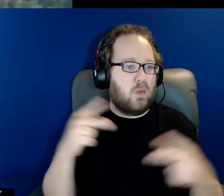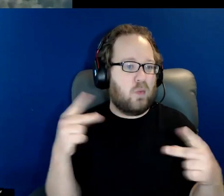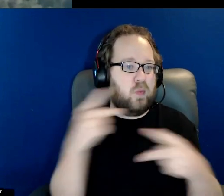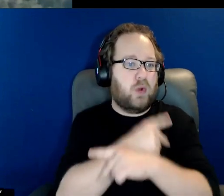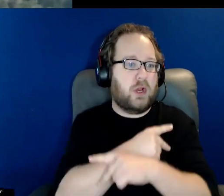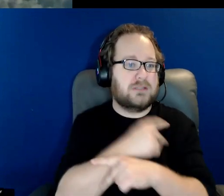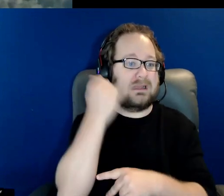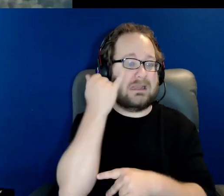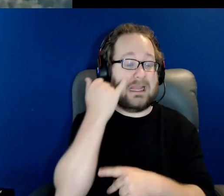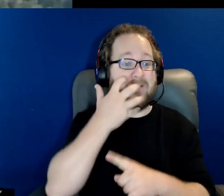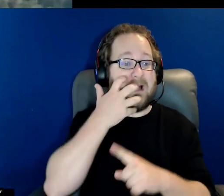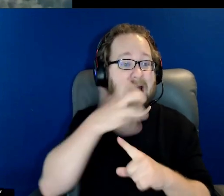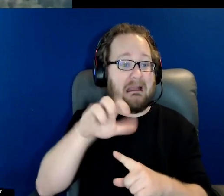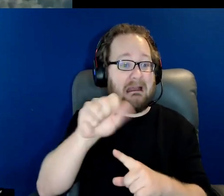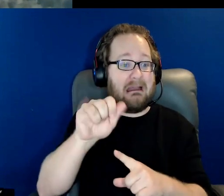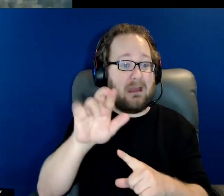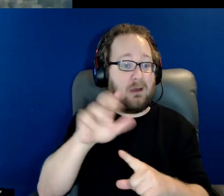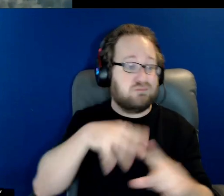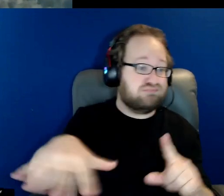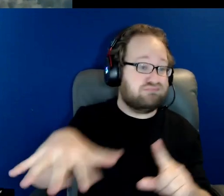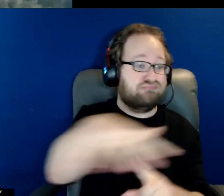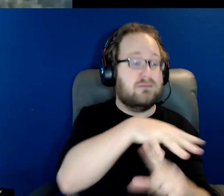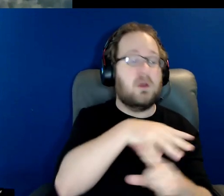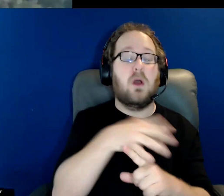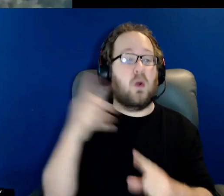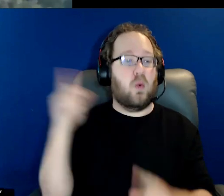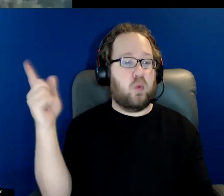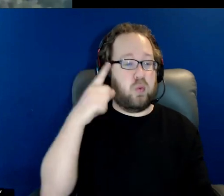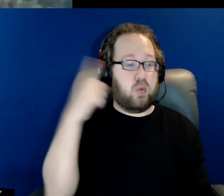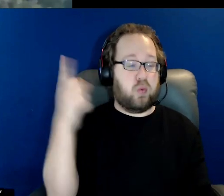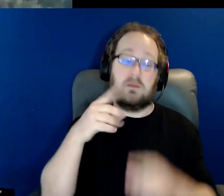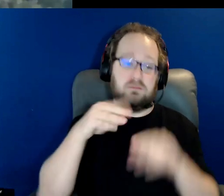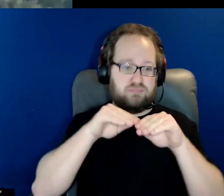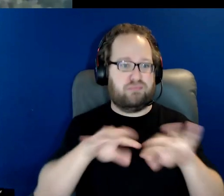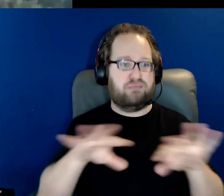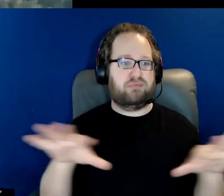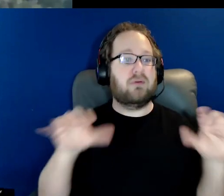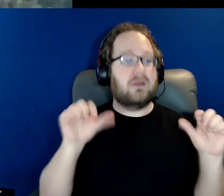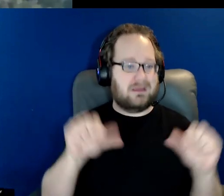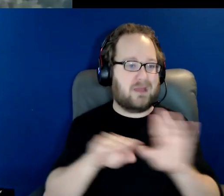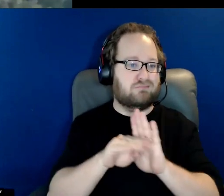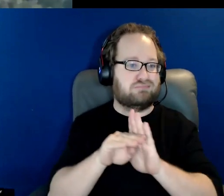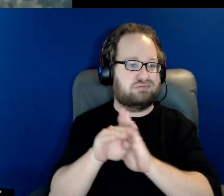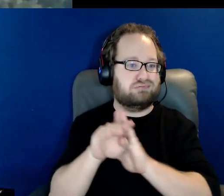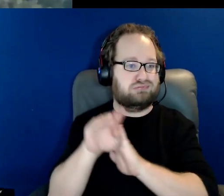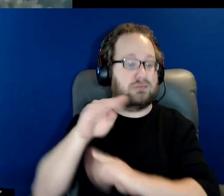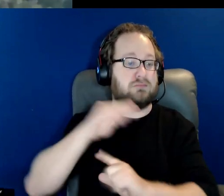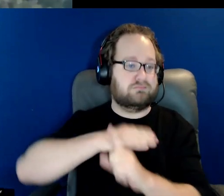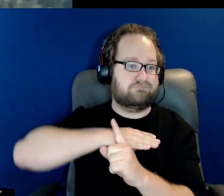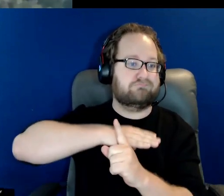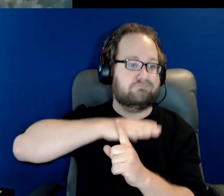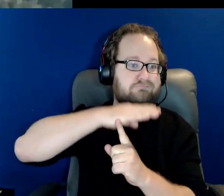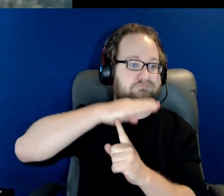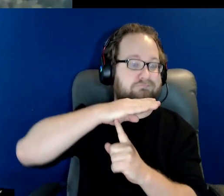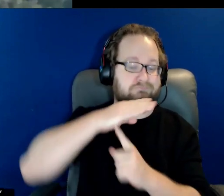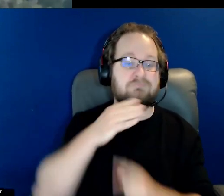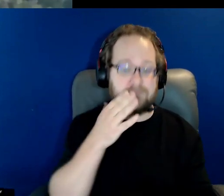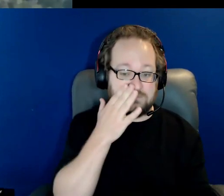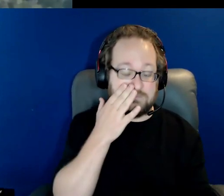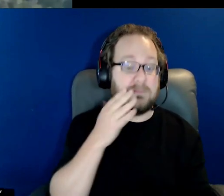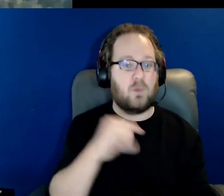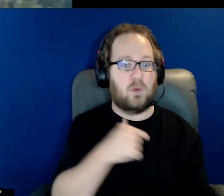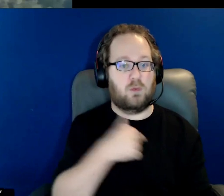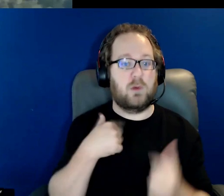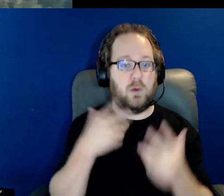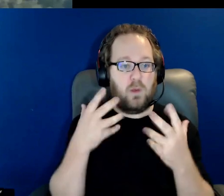their home. But, you know, ensuring that they have an air conditioning that's being used. If they have ceiling fans, it's being used in conjunction. But importantly, too,